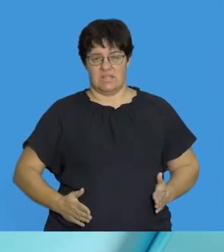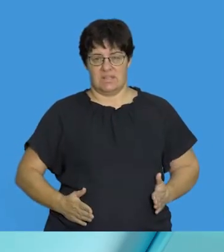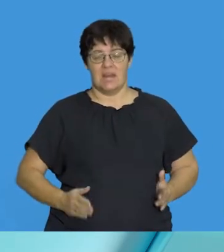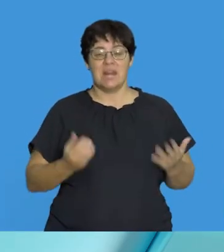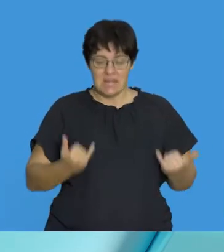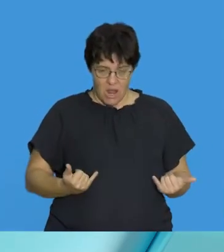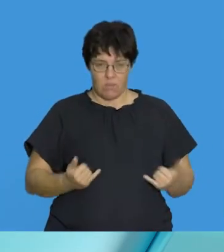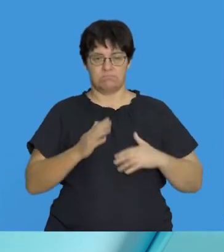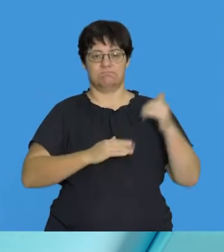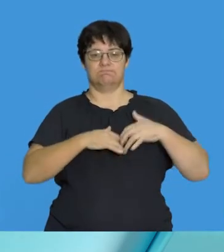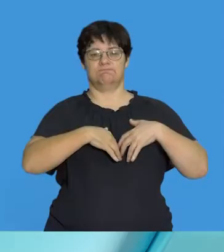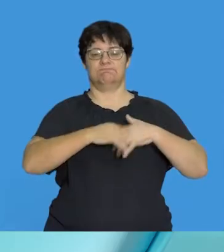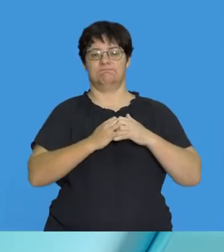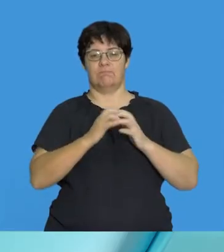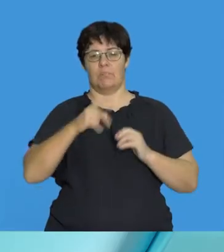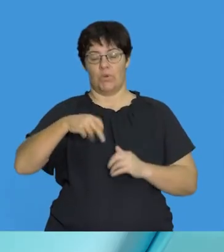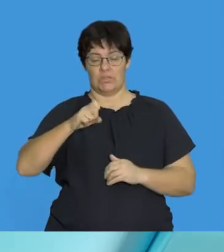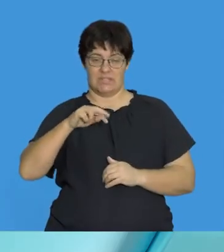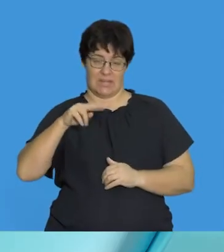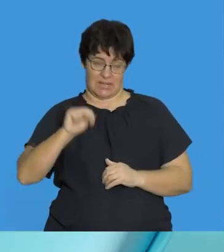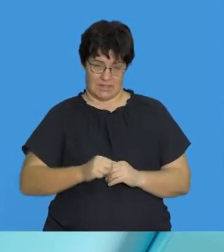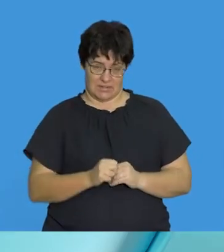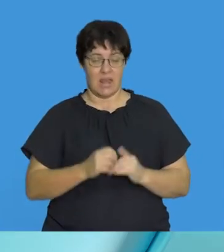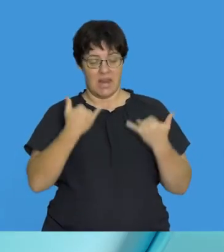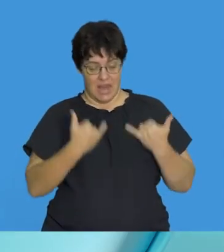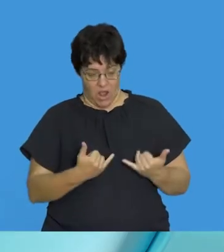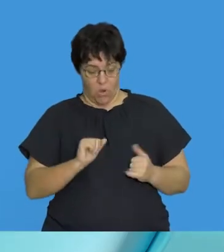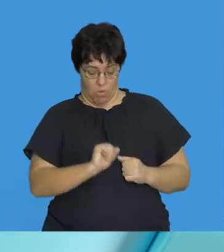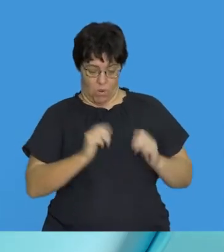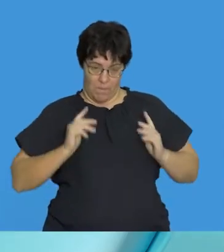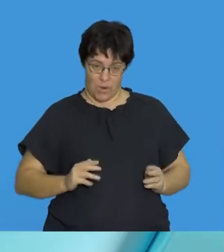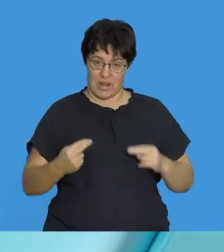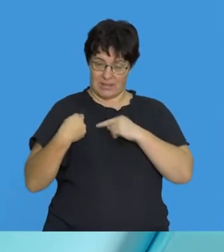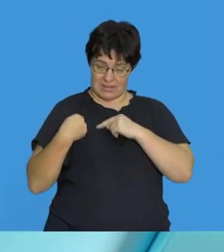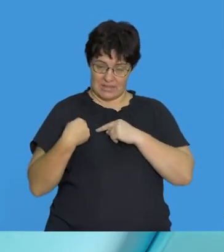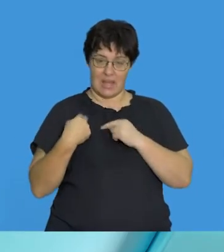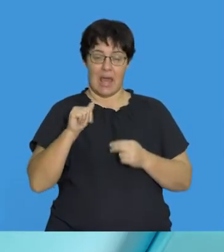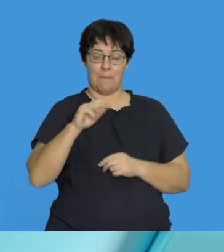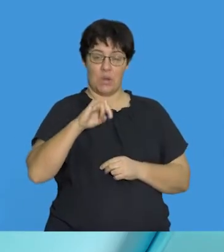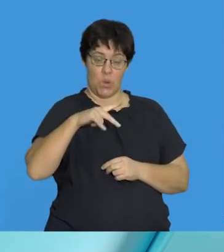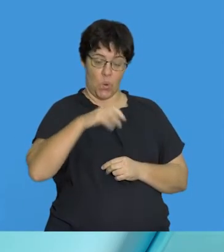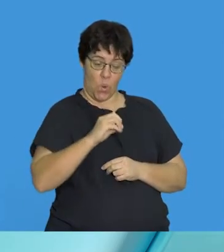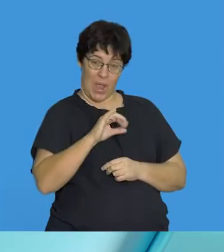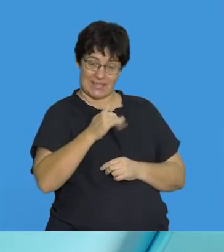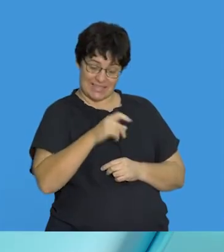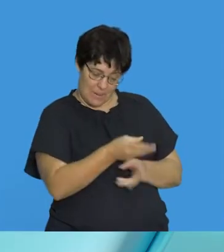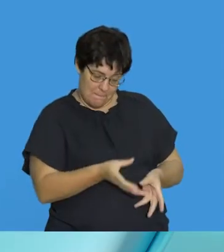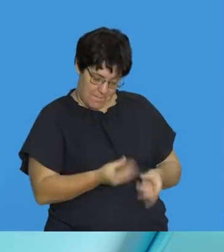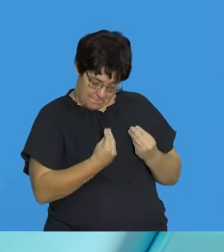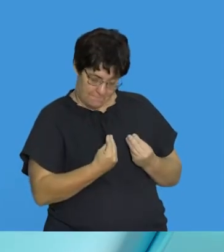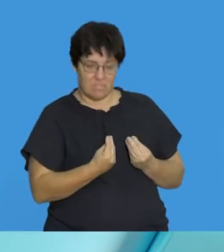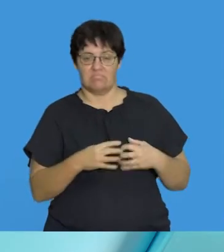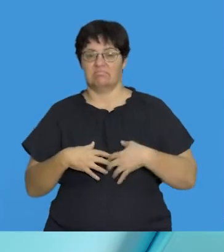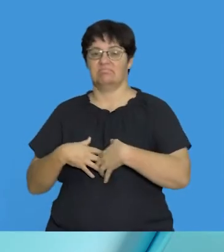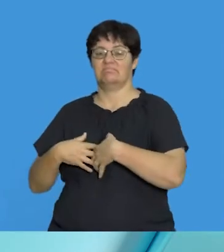have the building blocks of proteins. The body is then tasked with taking those amino acids and putting them together